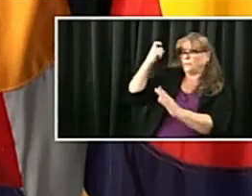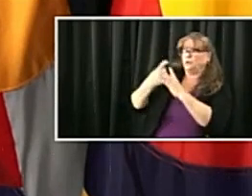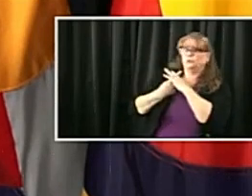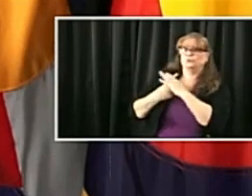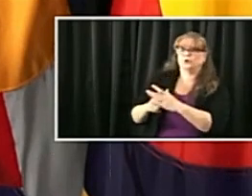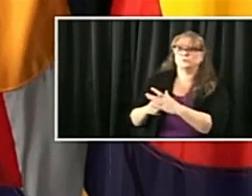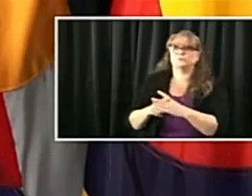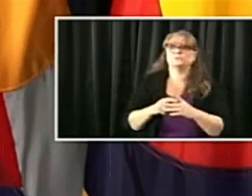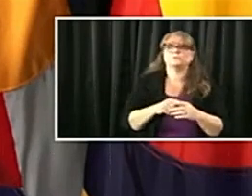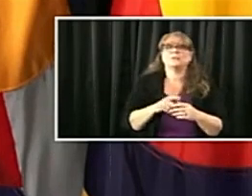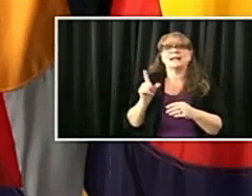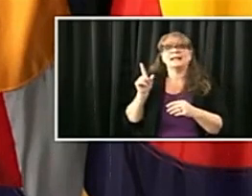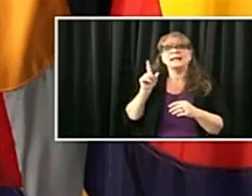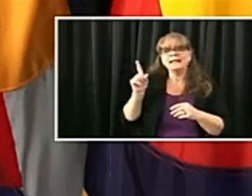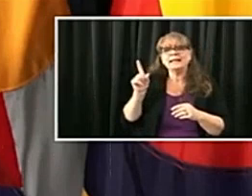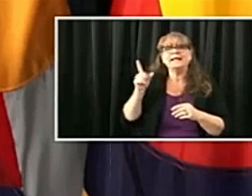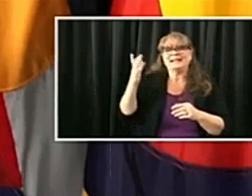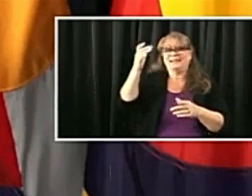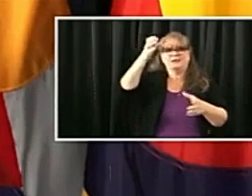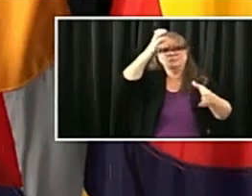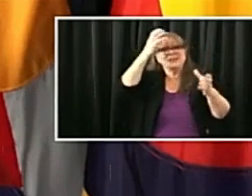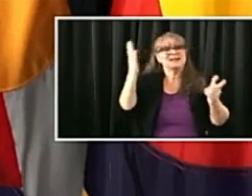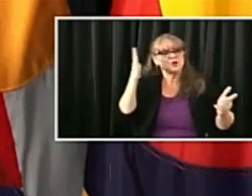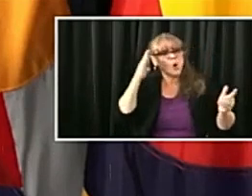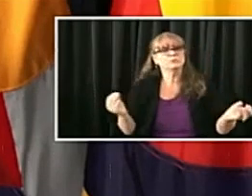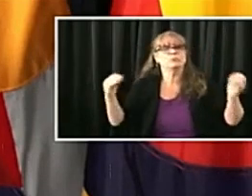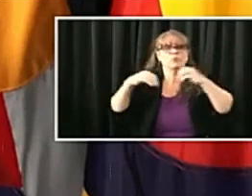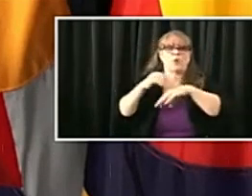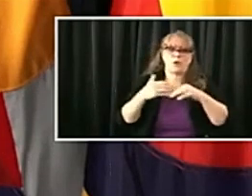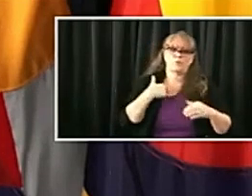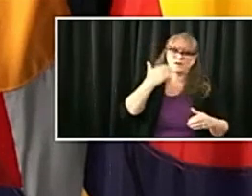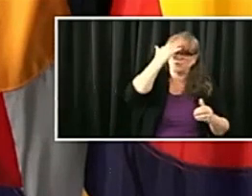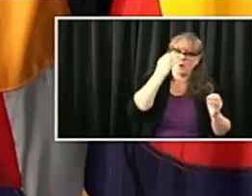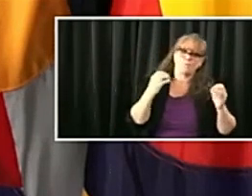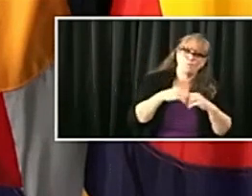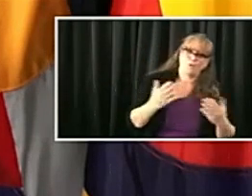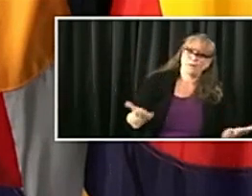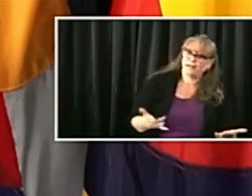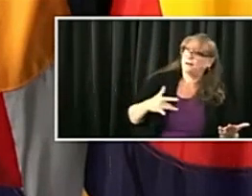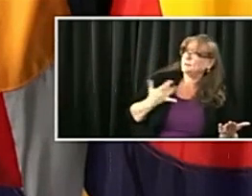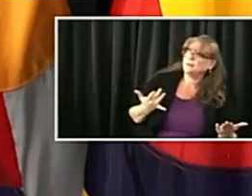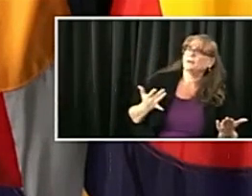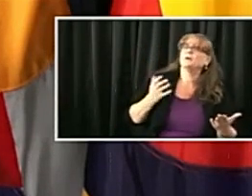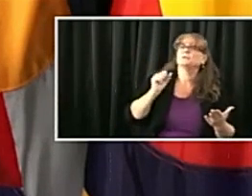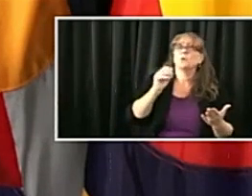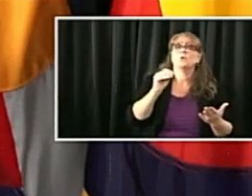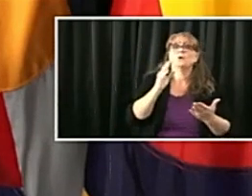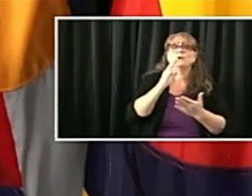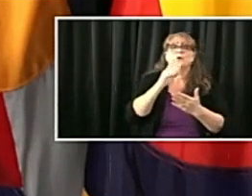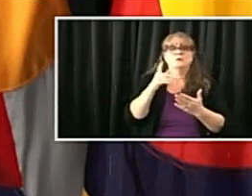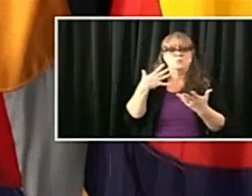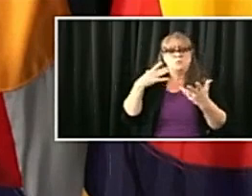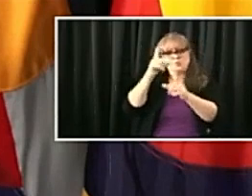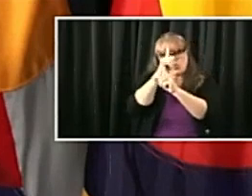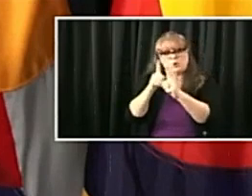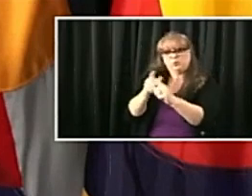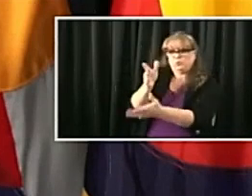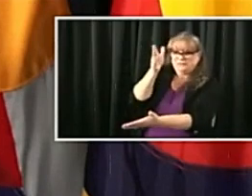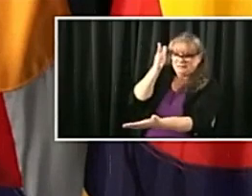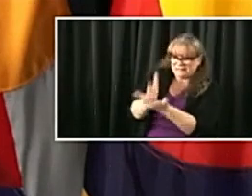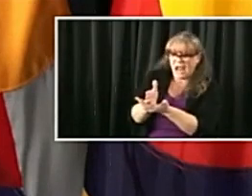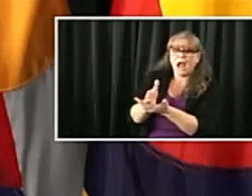then the pandemic might end sooner rather than later. But at this point, we are all waiting supply figures. We're